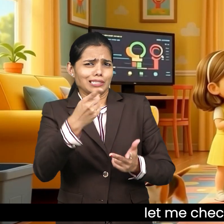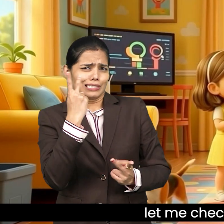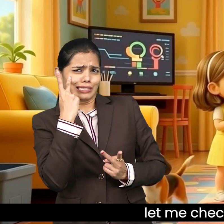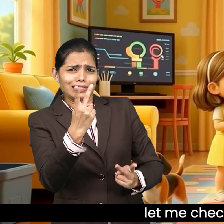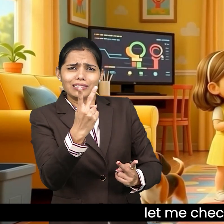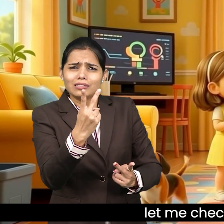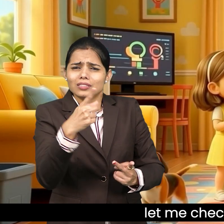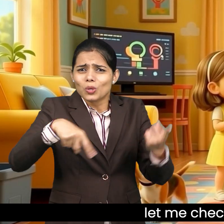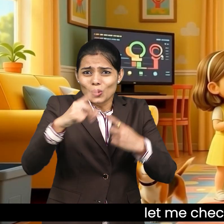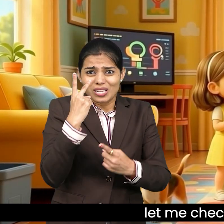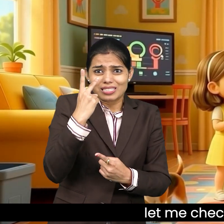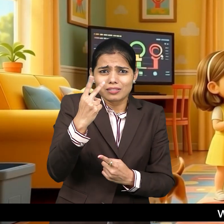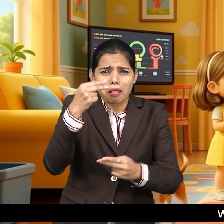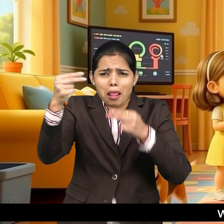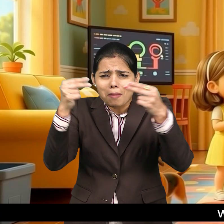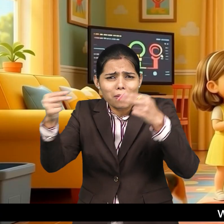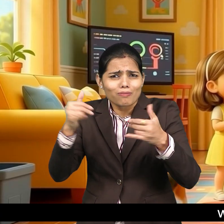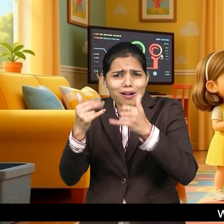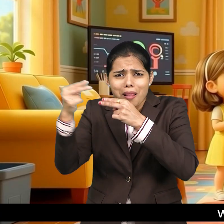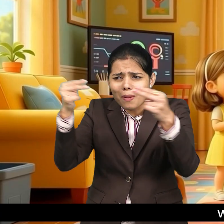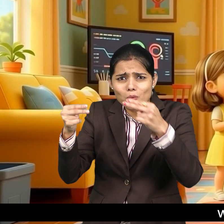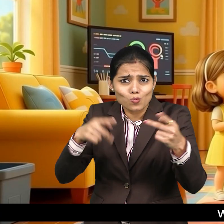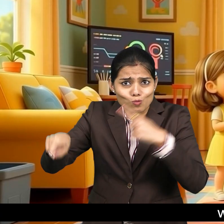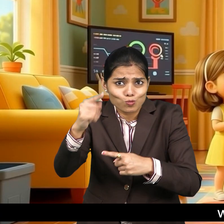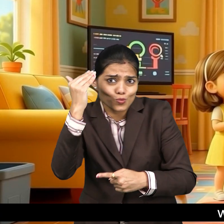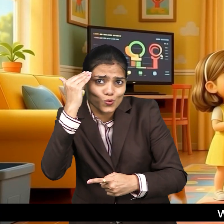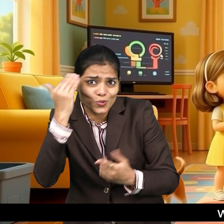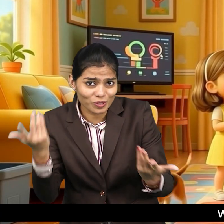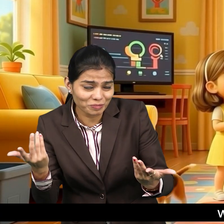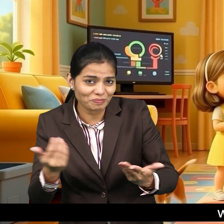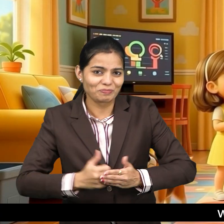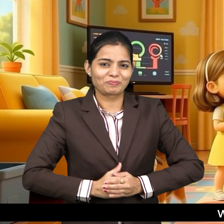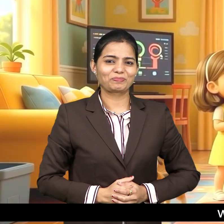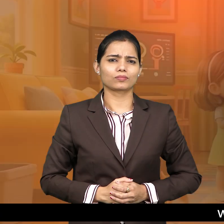First, let me check the names of the games which you know.